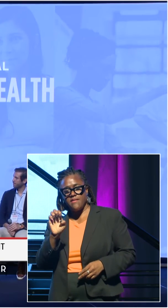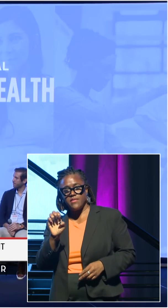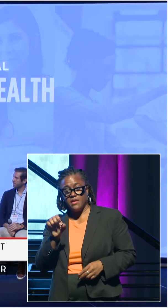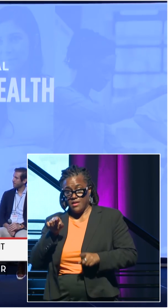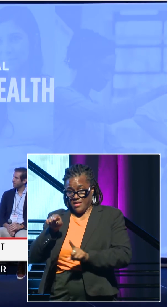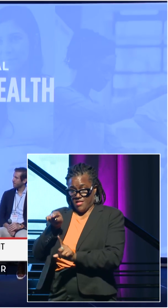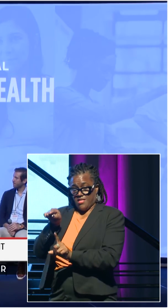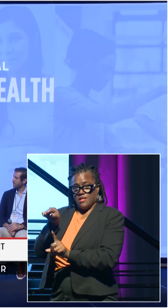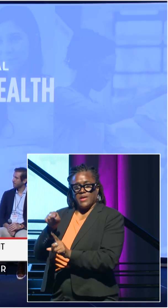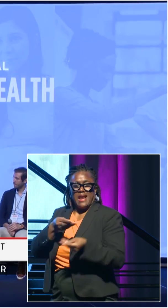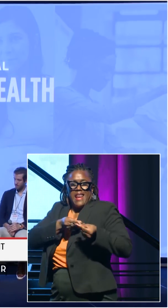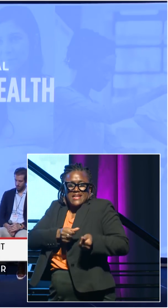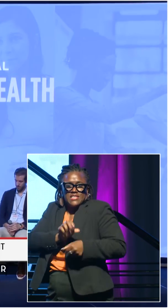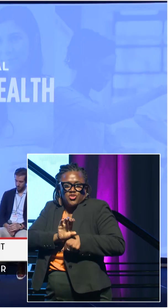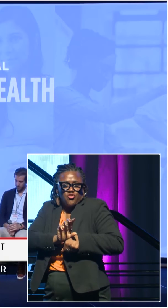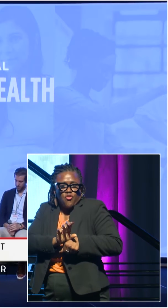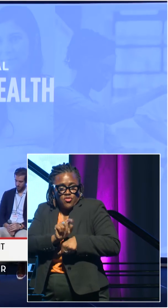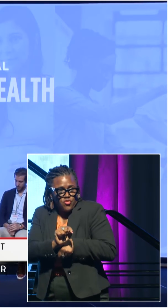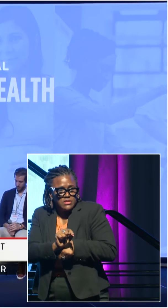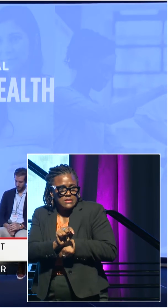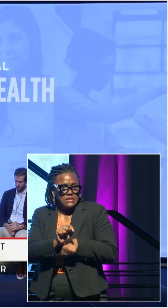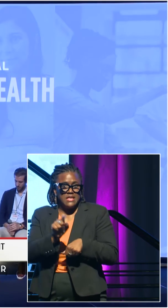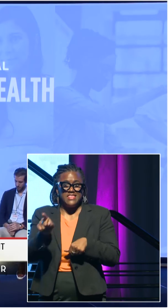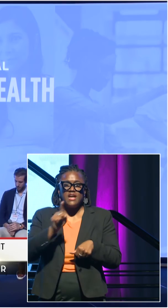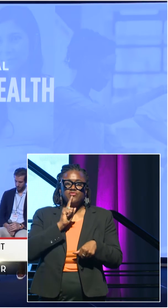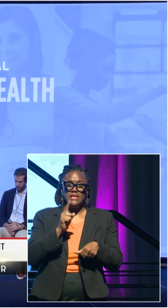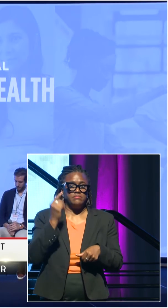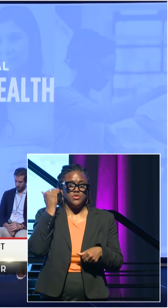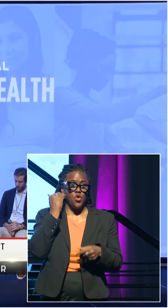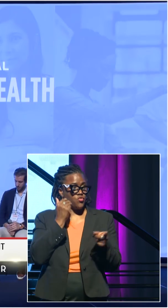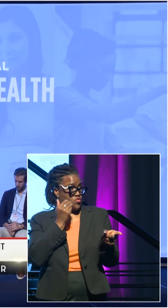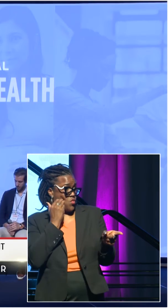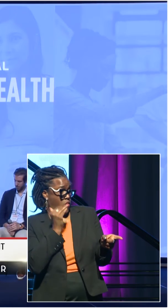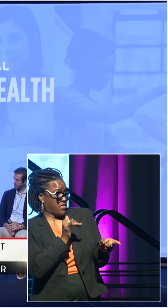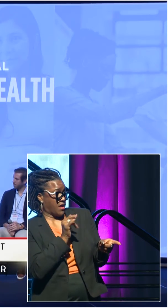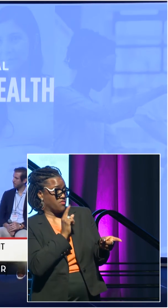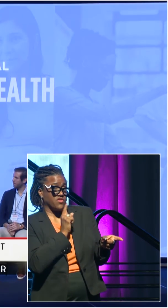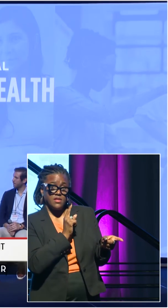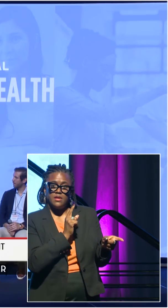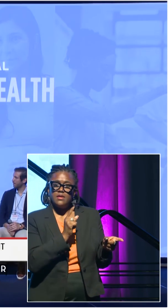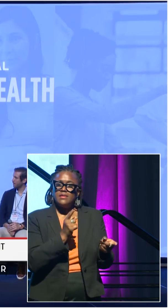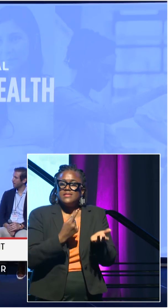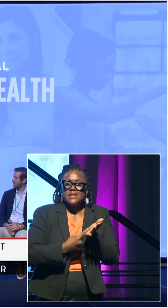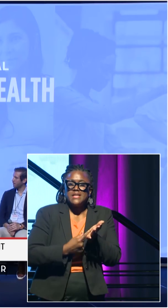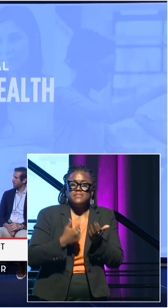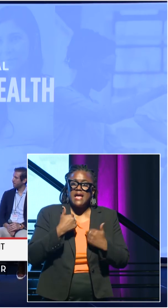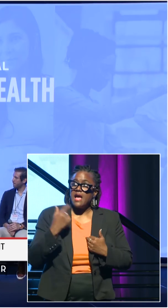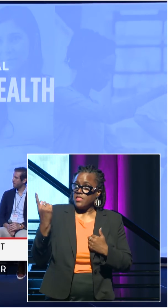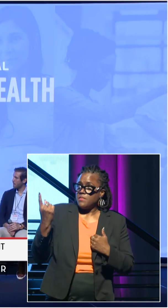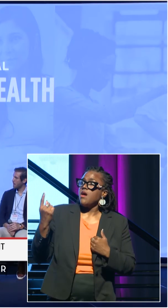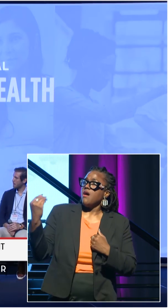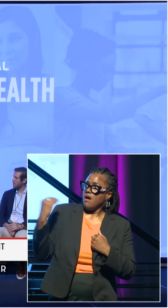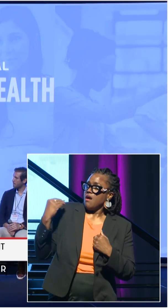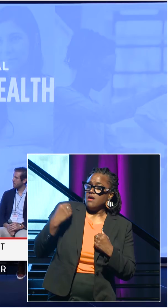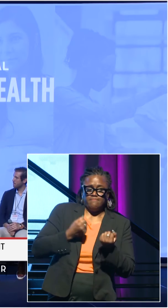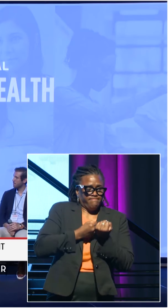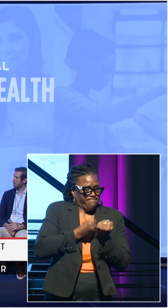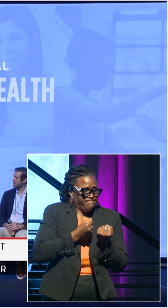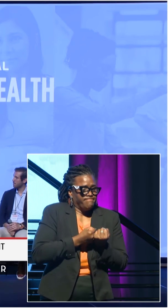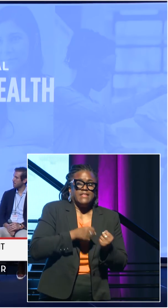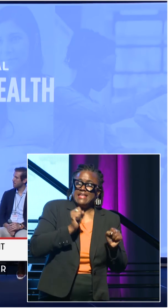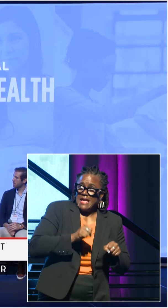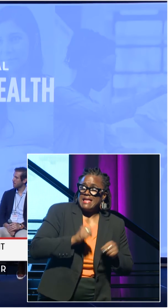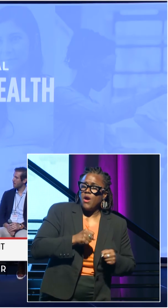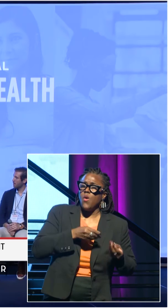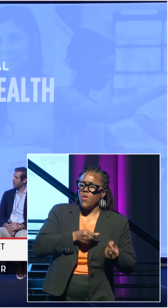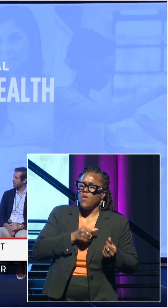they, and lactation consultants, I mean, you know this for yourself, I'm sure, that sometimes it's just having somebody behind you saying, you can do this. We've